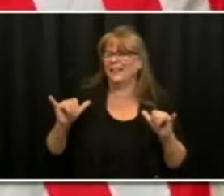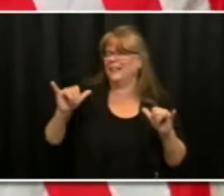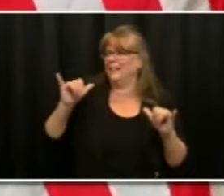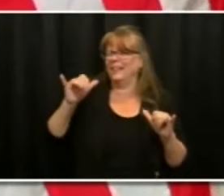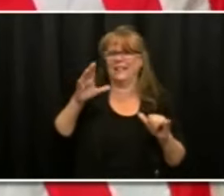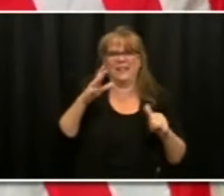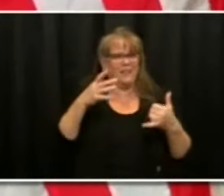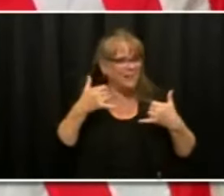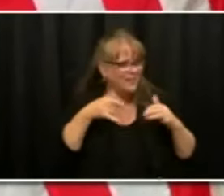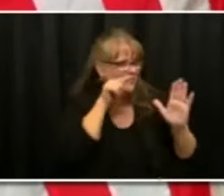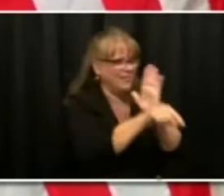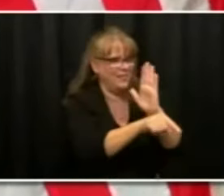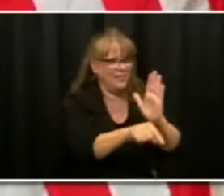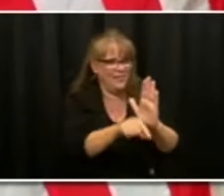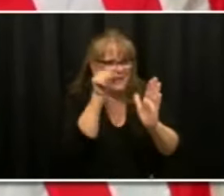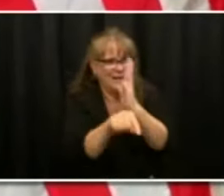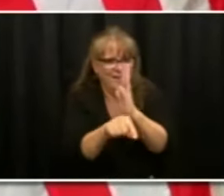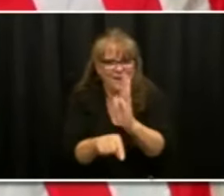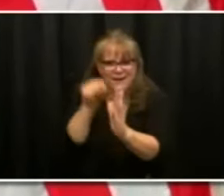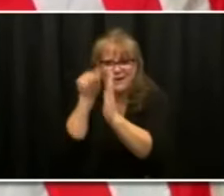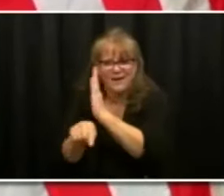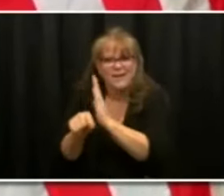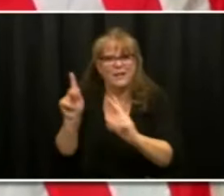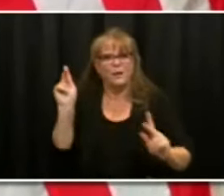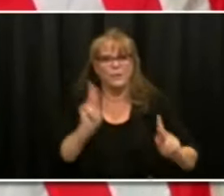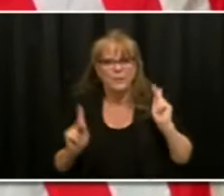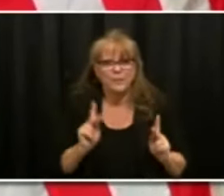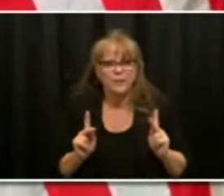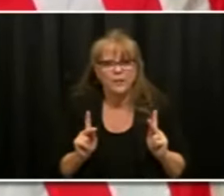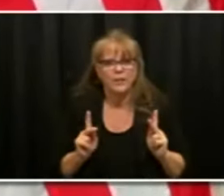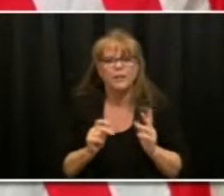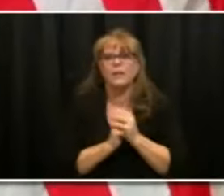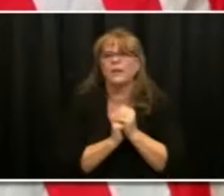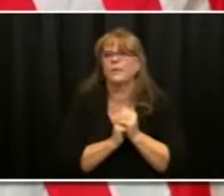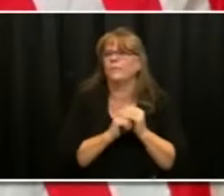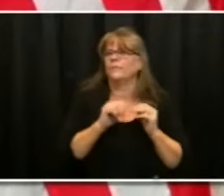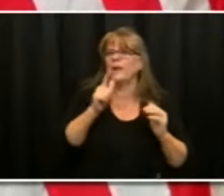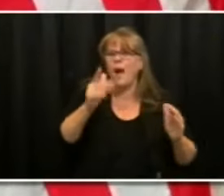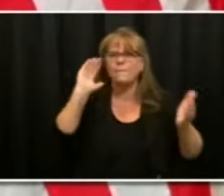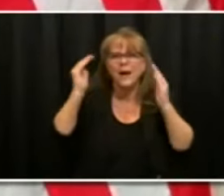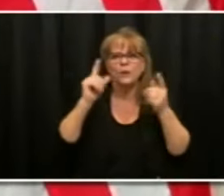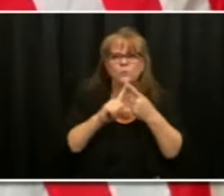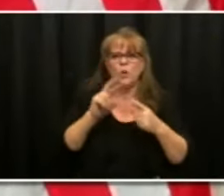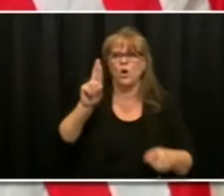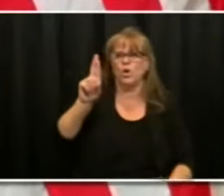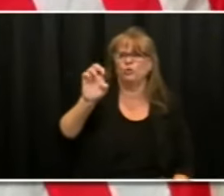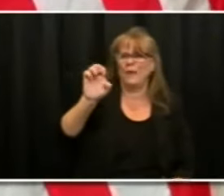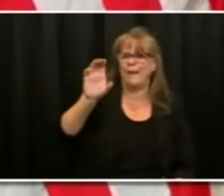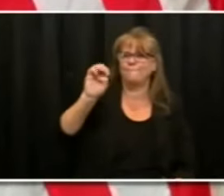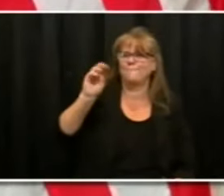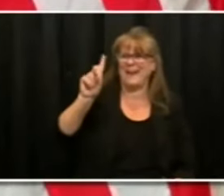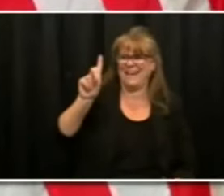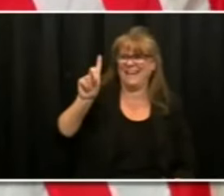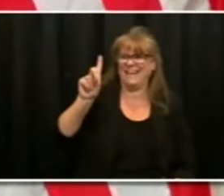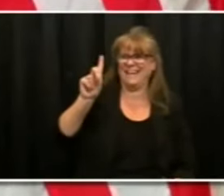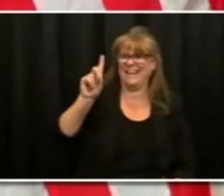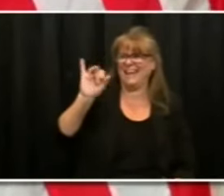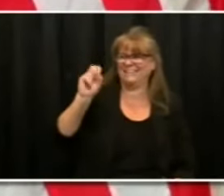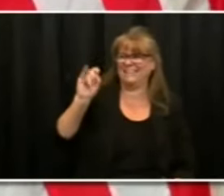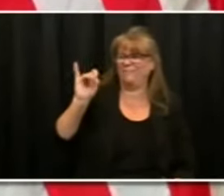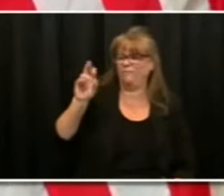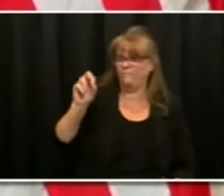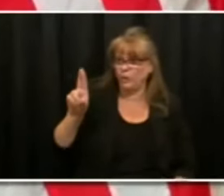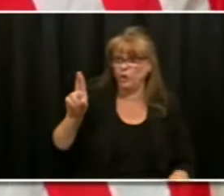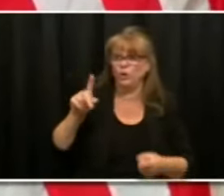gains from therapies. That includes remdesivir, it includes steroids, it includes plasma, all of those things.